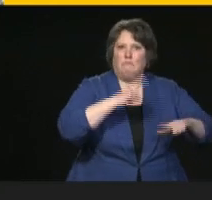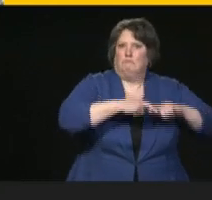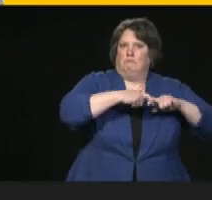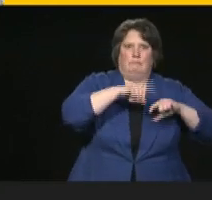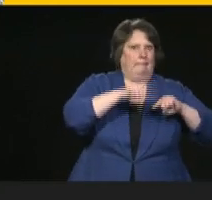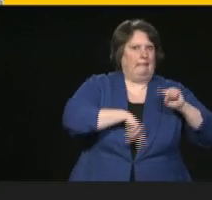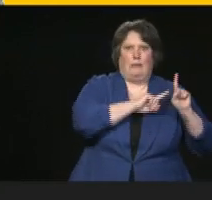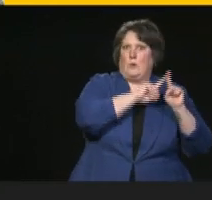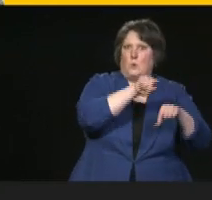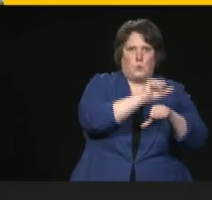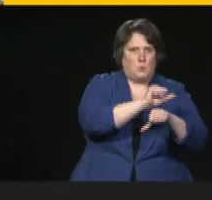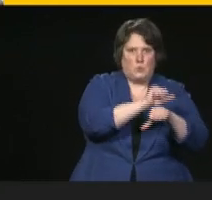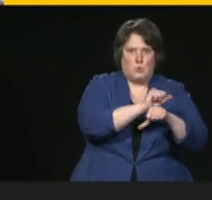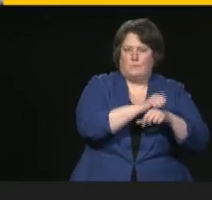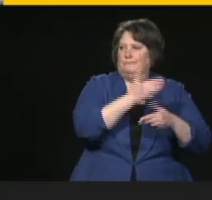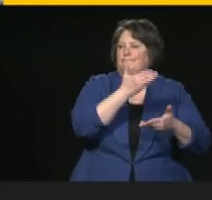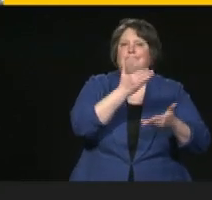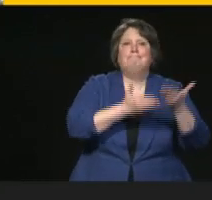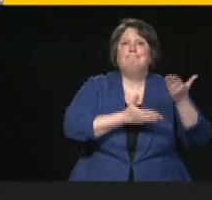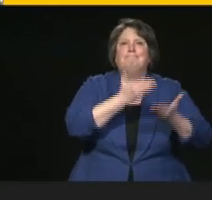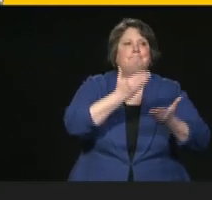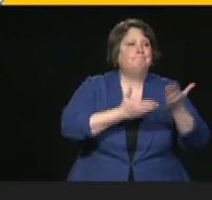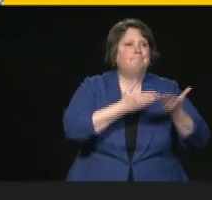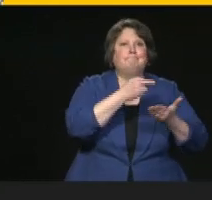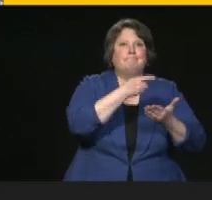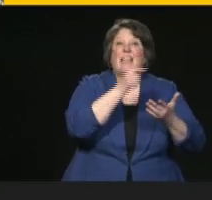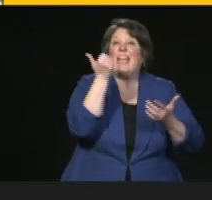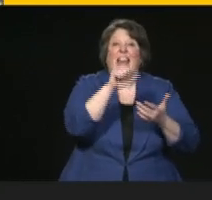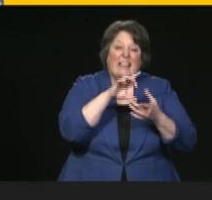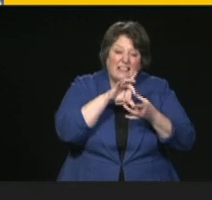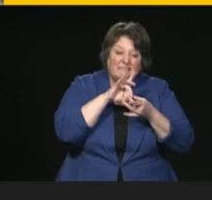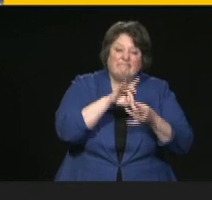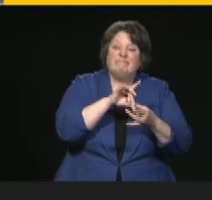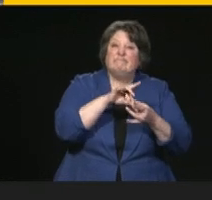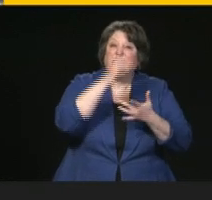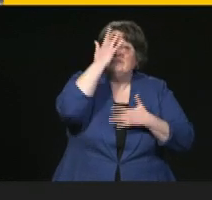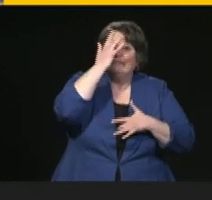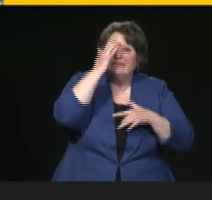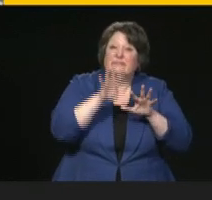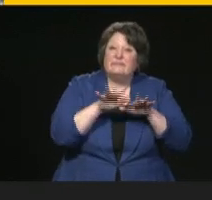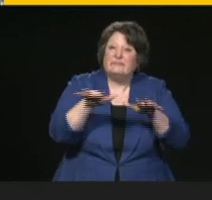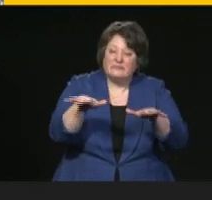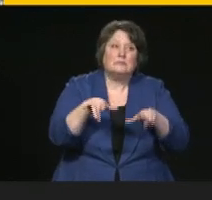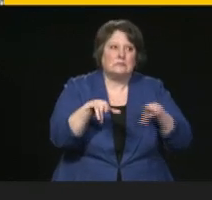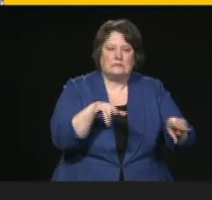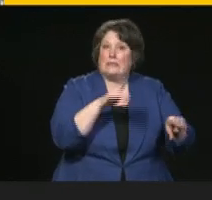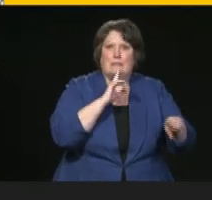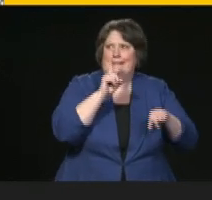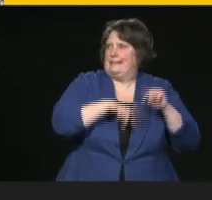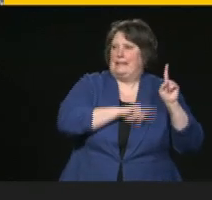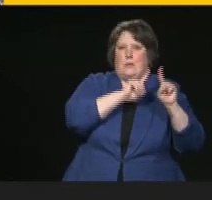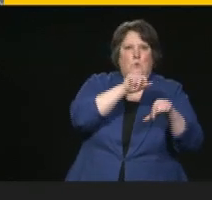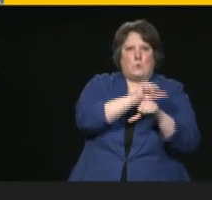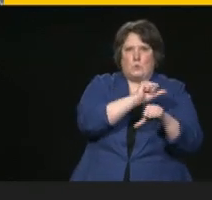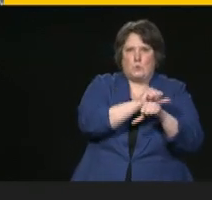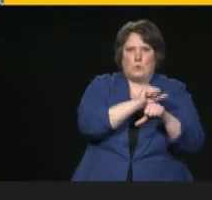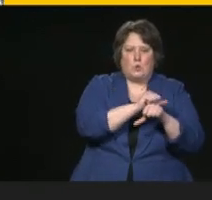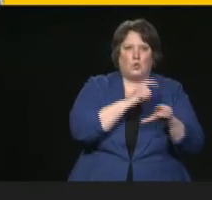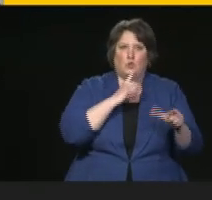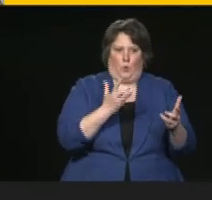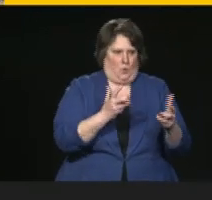to do with COVID-19. Preserving the connection between employer and employee for when business gets back to